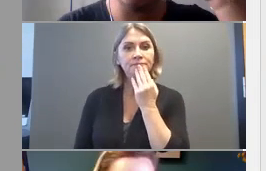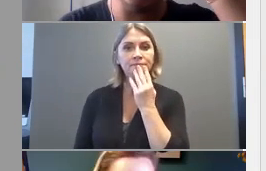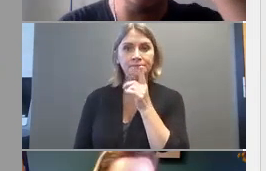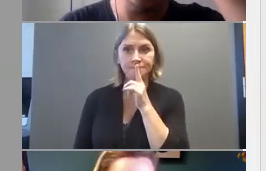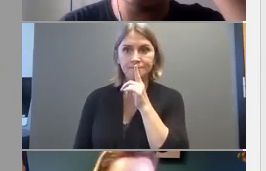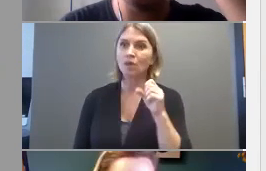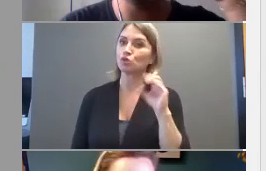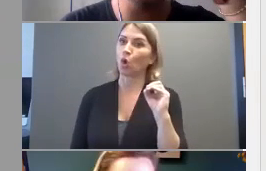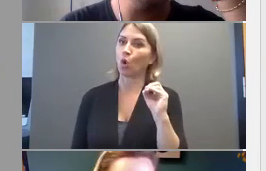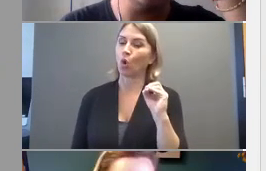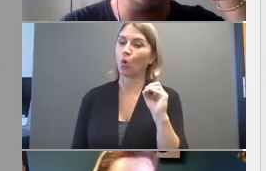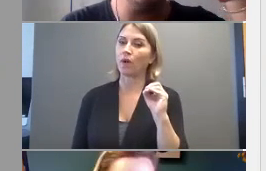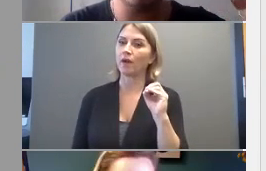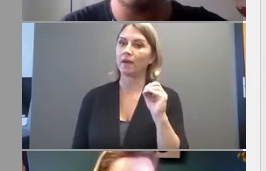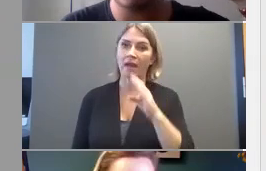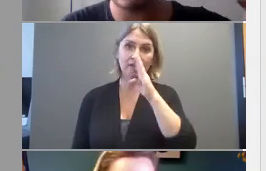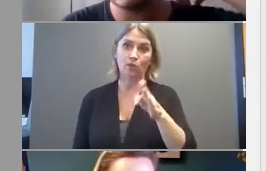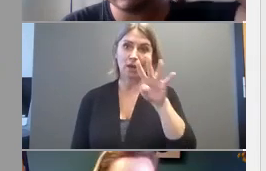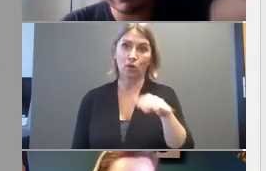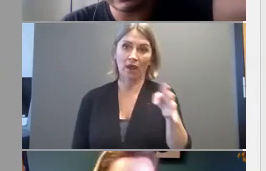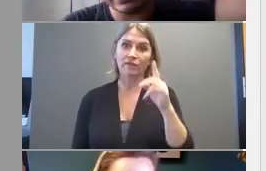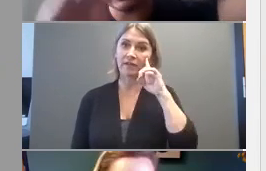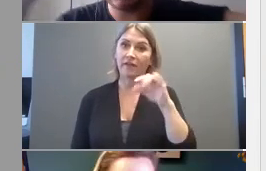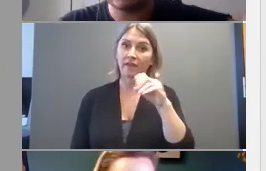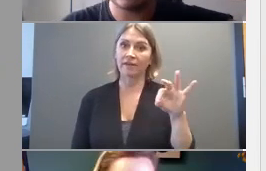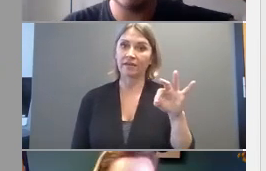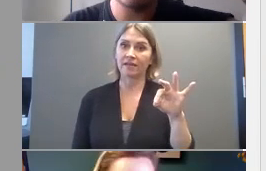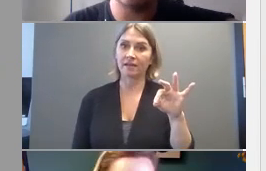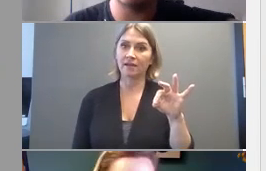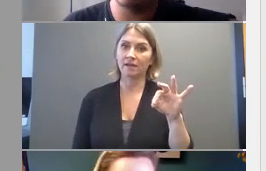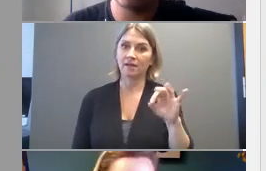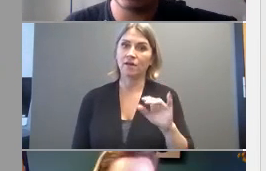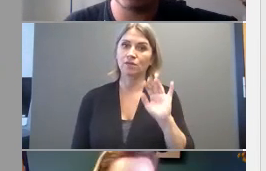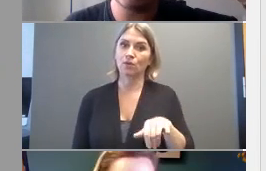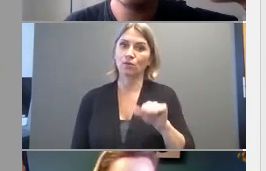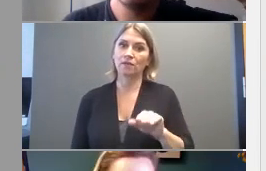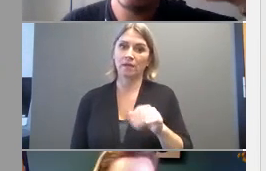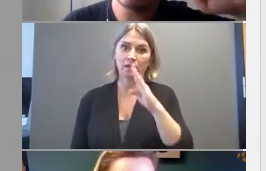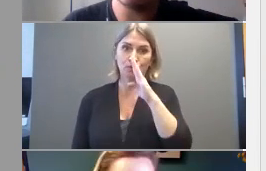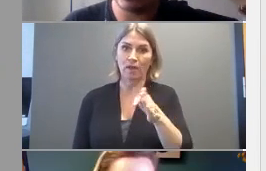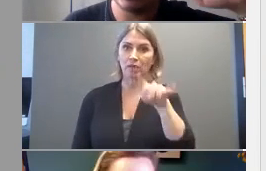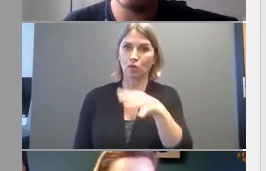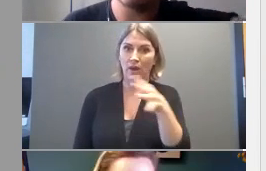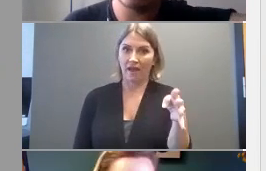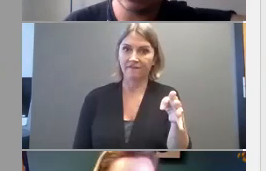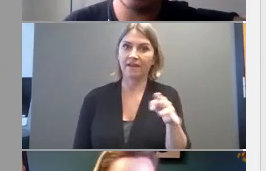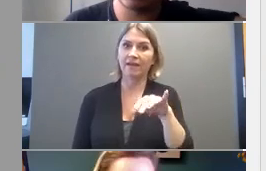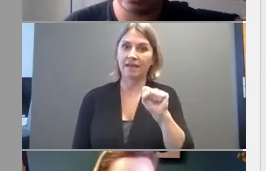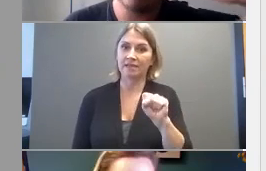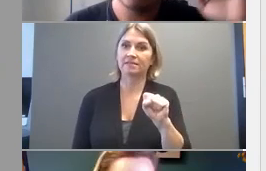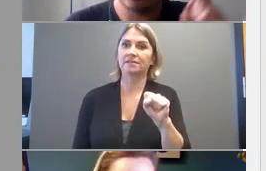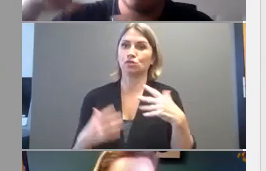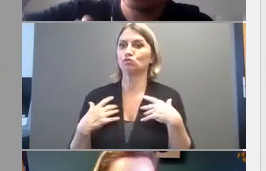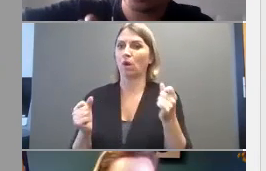So every directed graph, you can think of it as any directed graph, cyclic or acyclic, is a directed